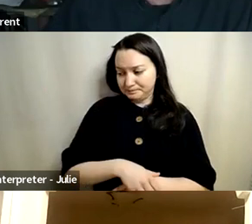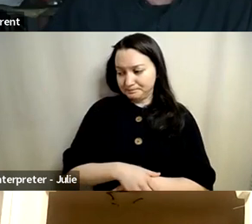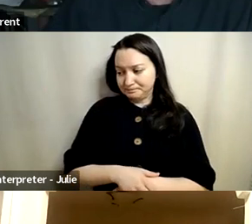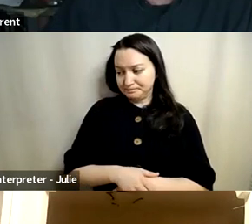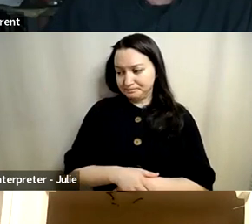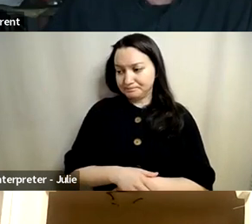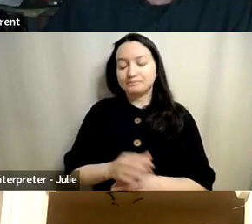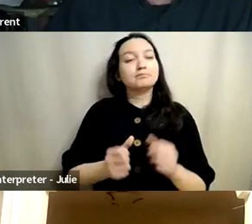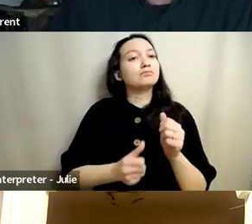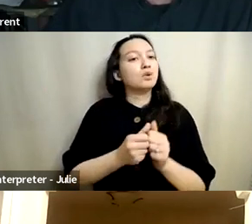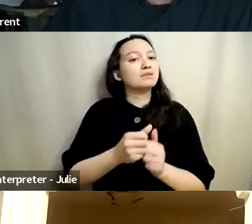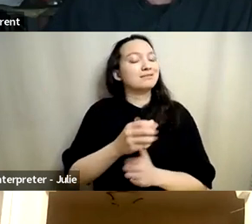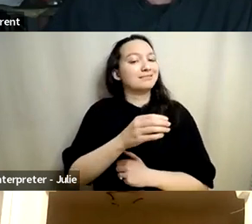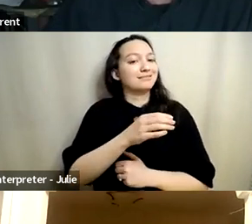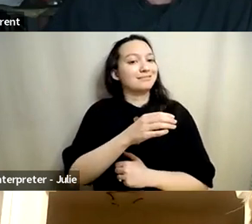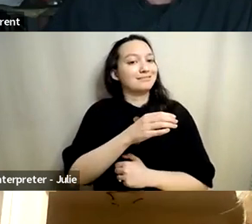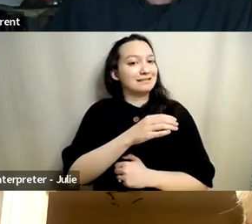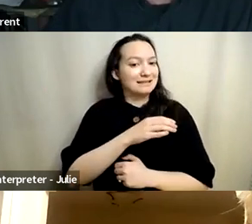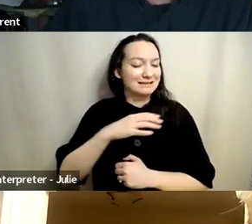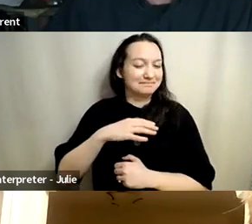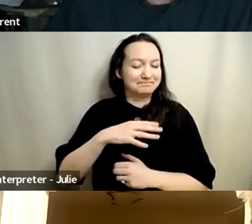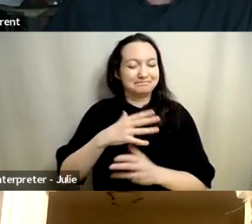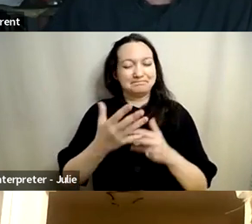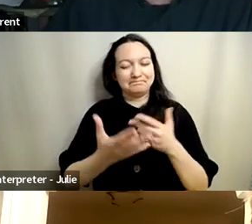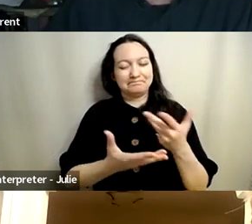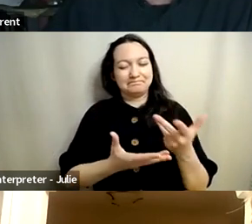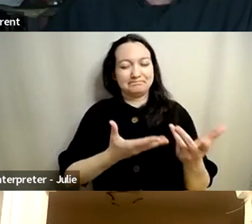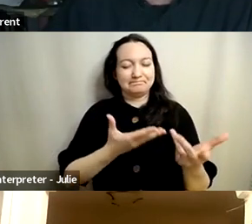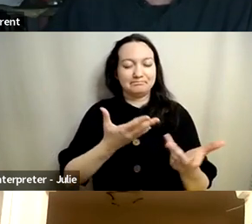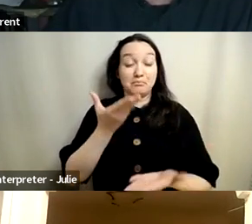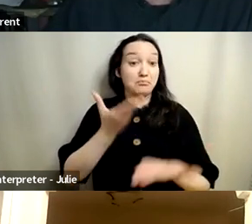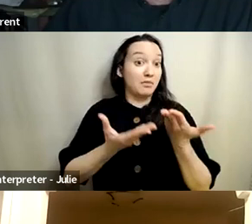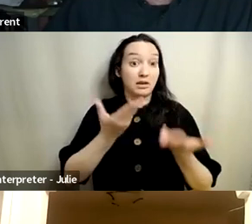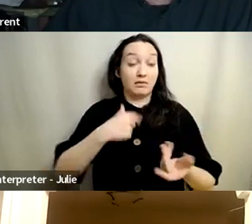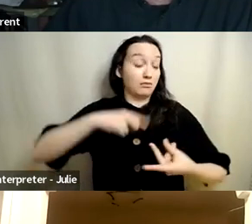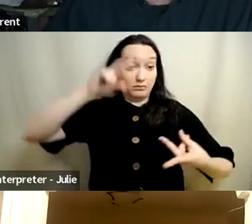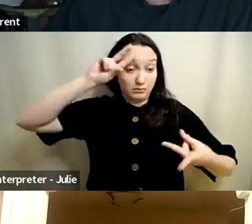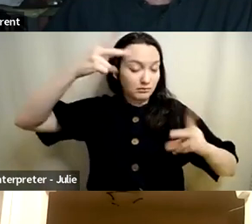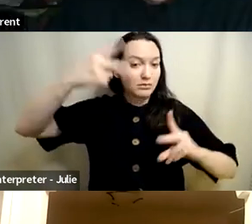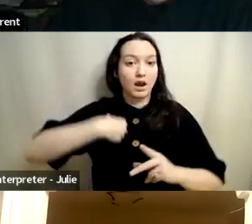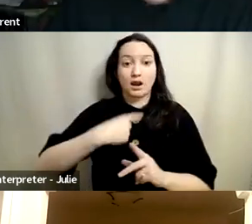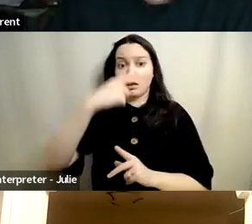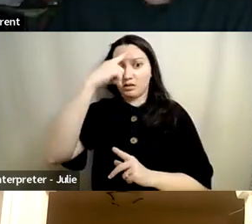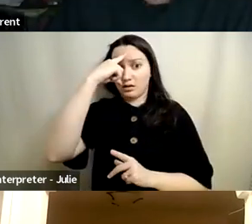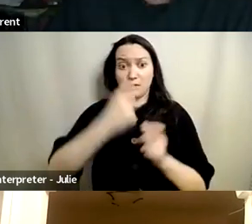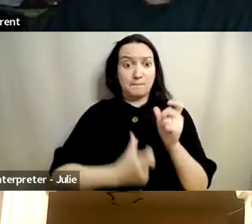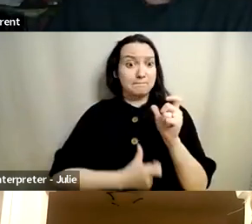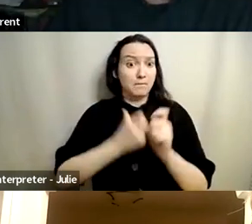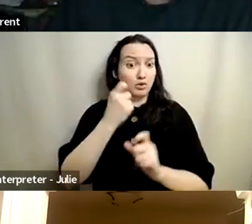I think most of the commission was in kind of, or maybe I may have misunderstood, but I thought most of the commission was